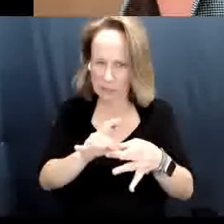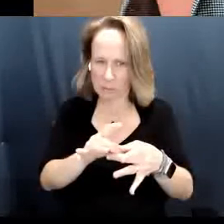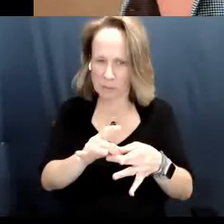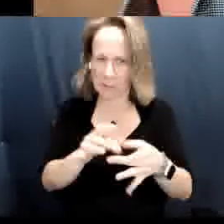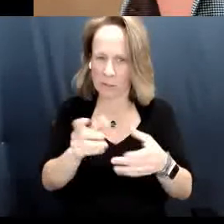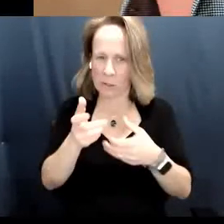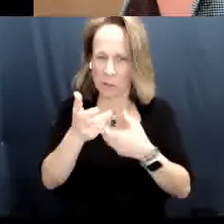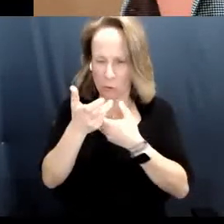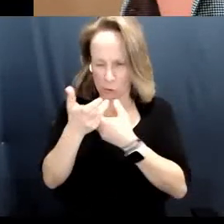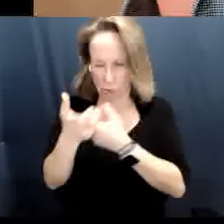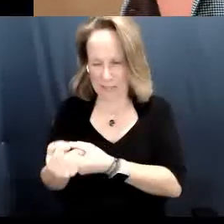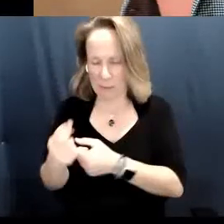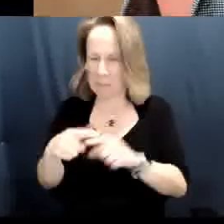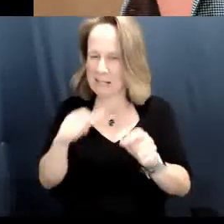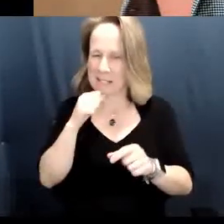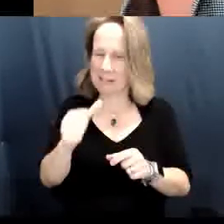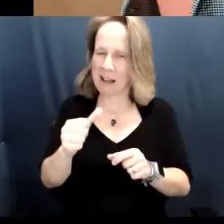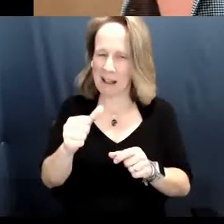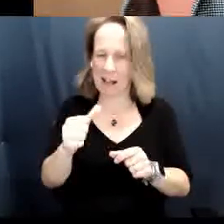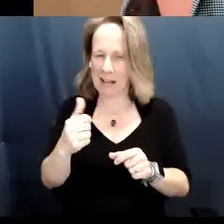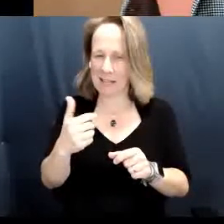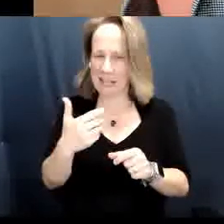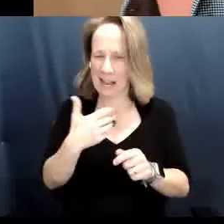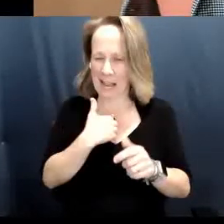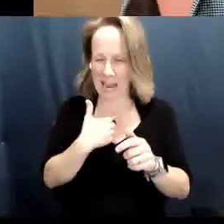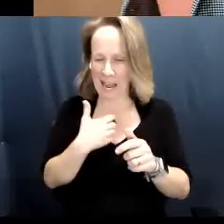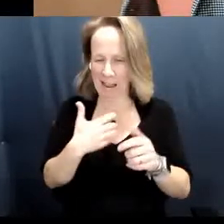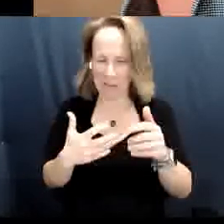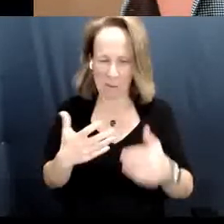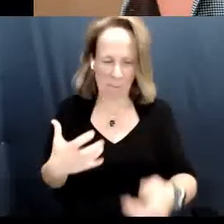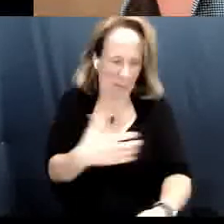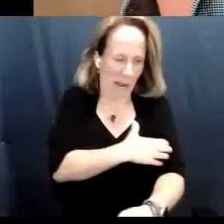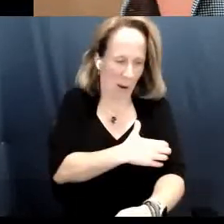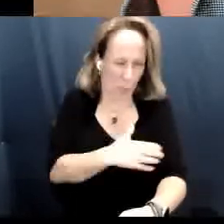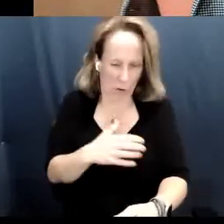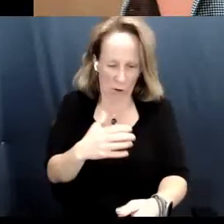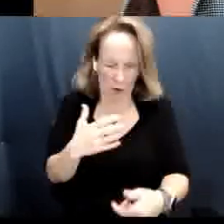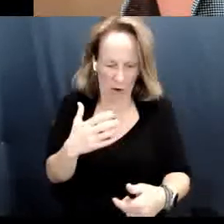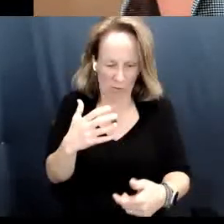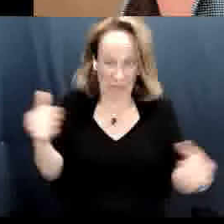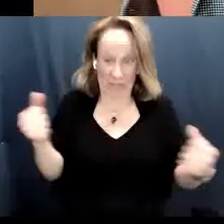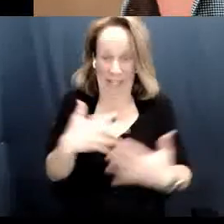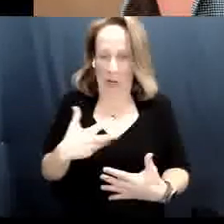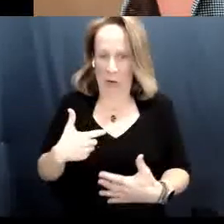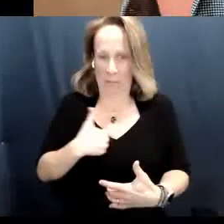much sway and power that they are feared or rejected because of their influence.